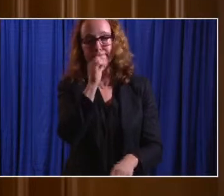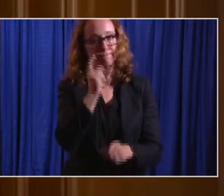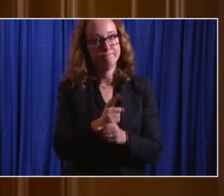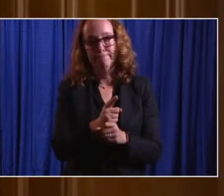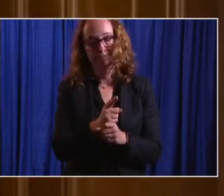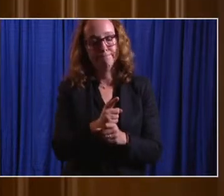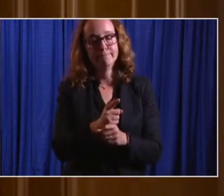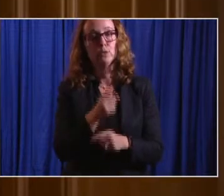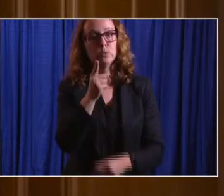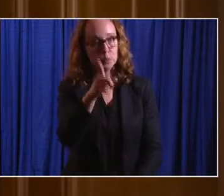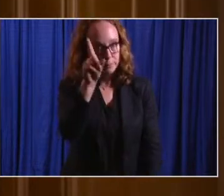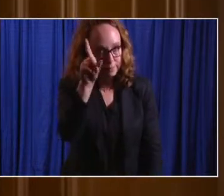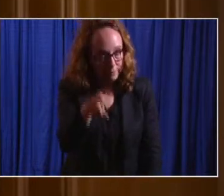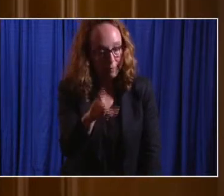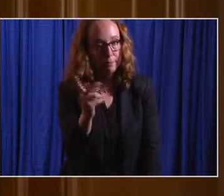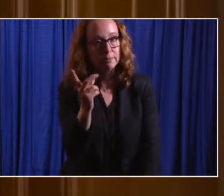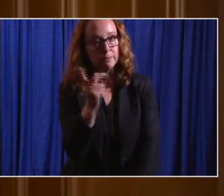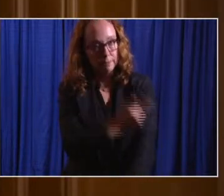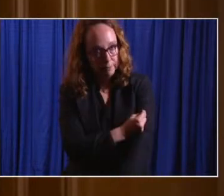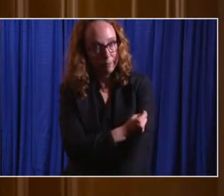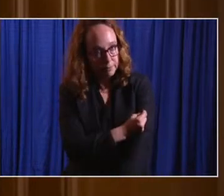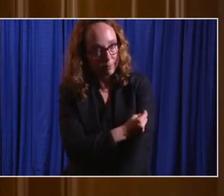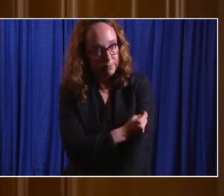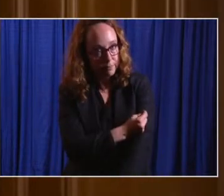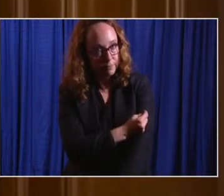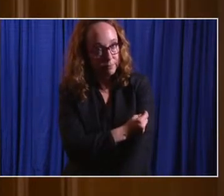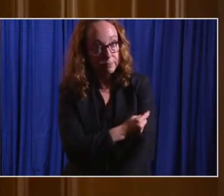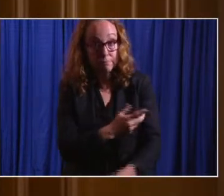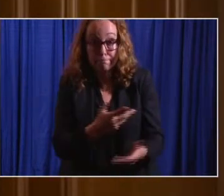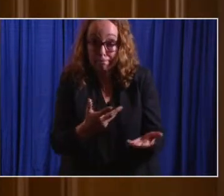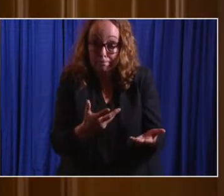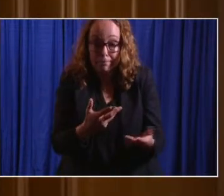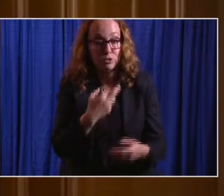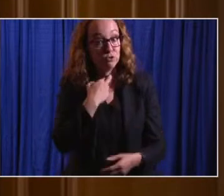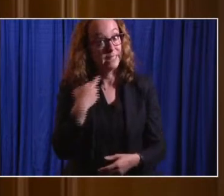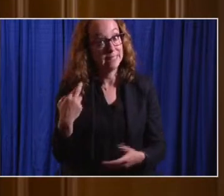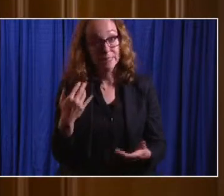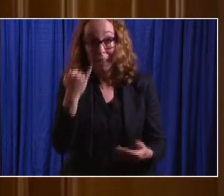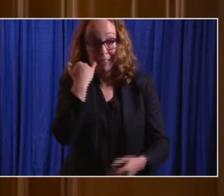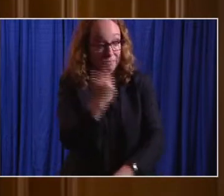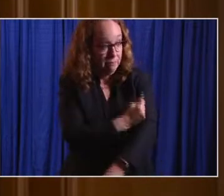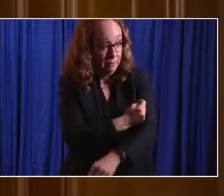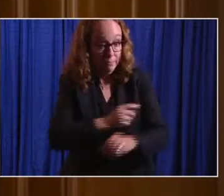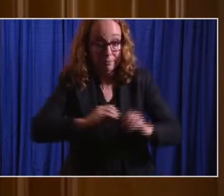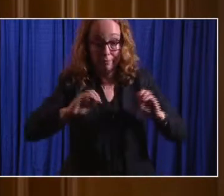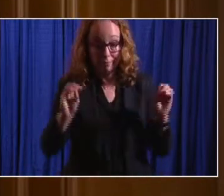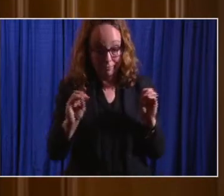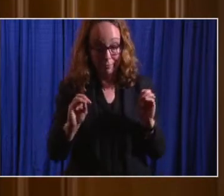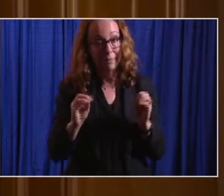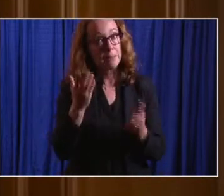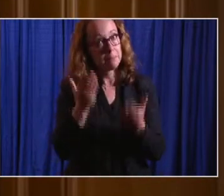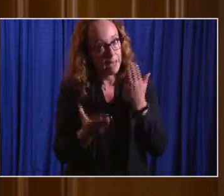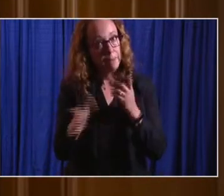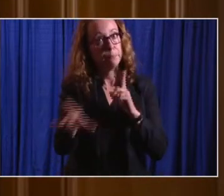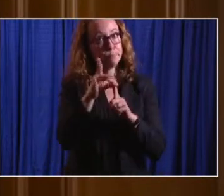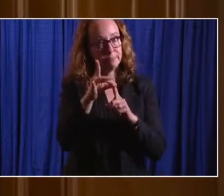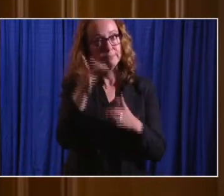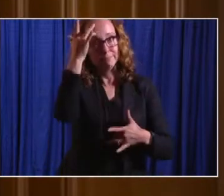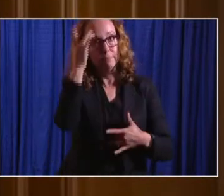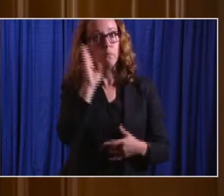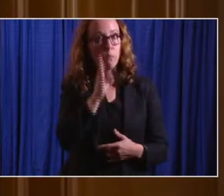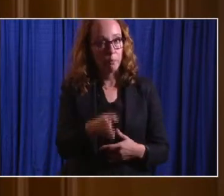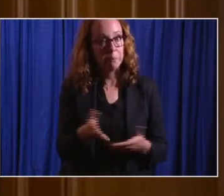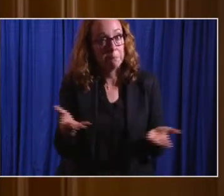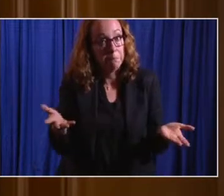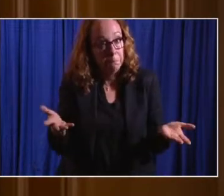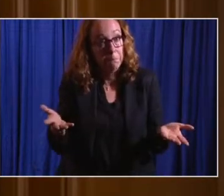been vaccinated, you are certainly subject to getting this again. And depending on, one